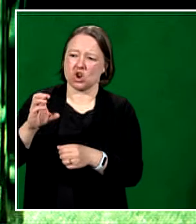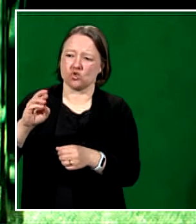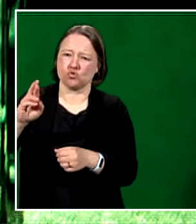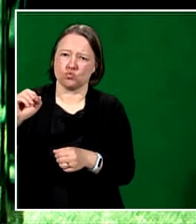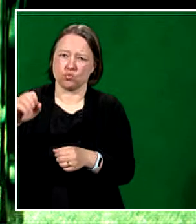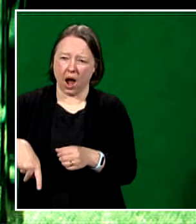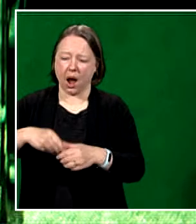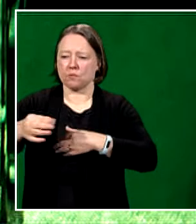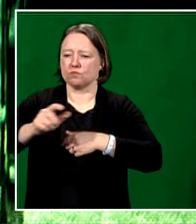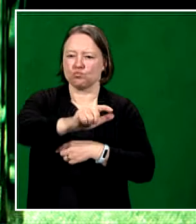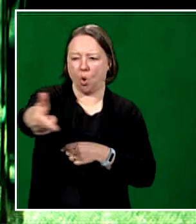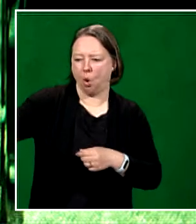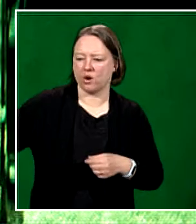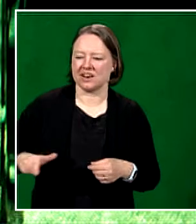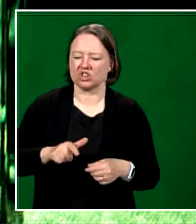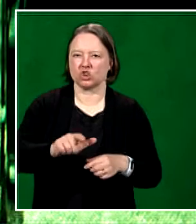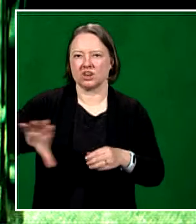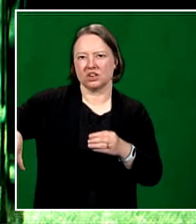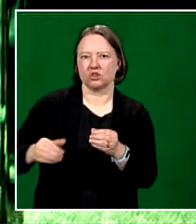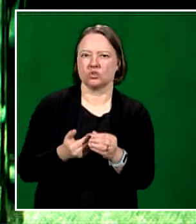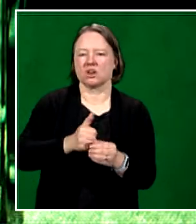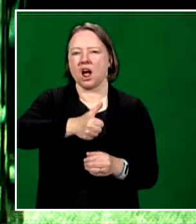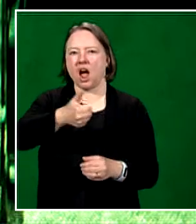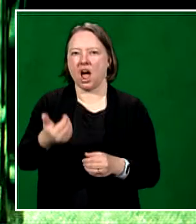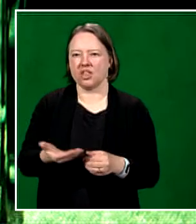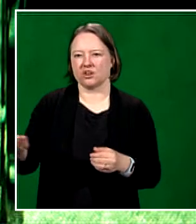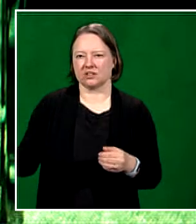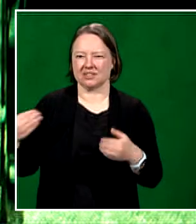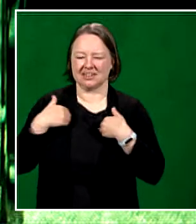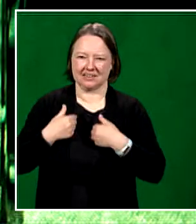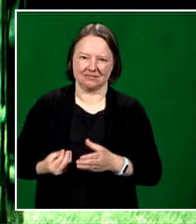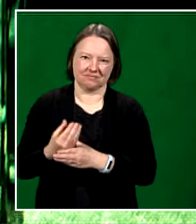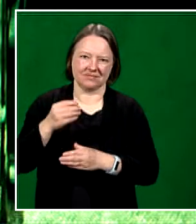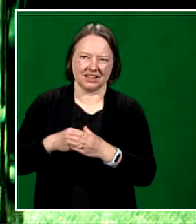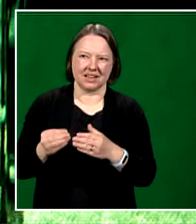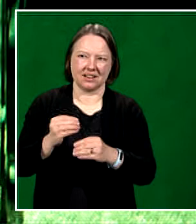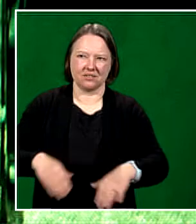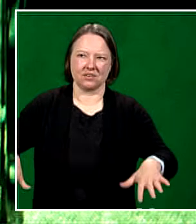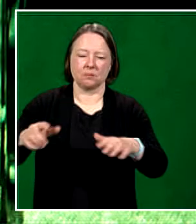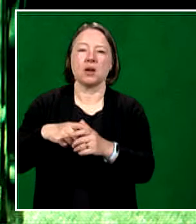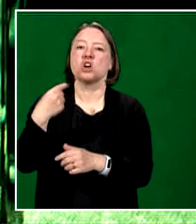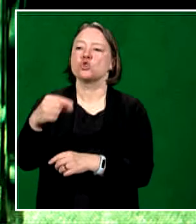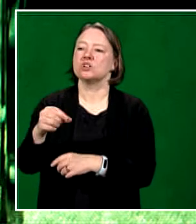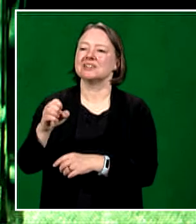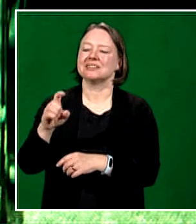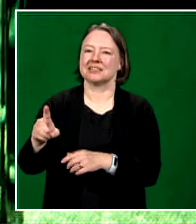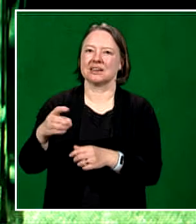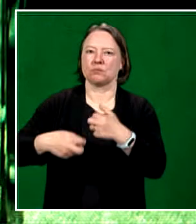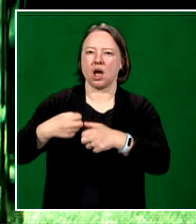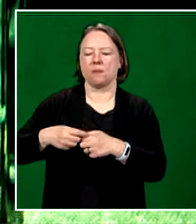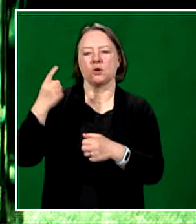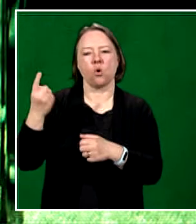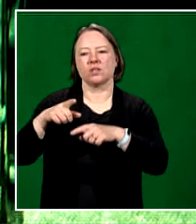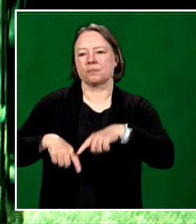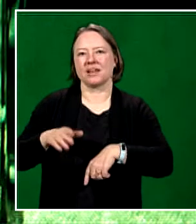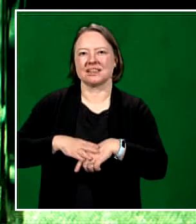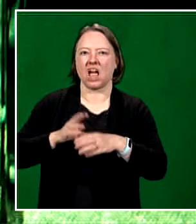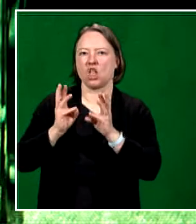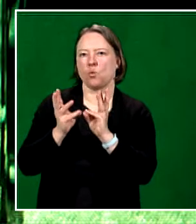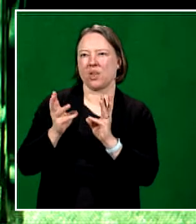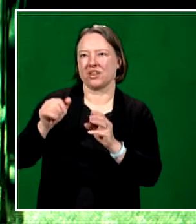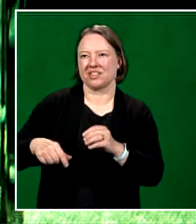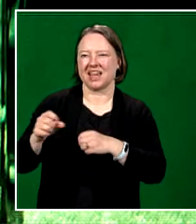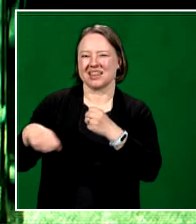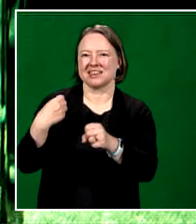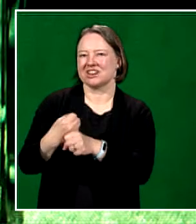other species into the field and things like that. The reason for that is the green seed problem is dependent entirely on the weather that year and doesn't have